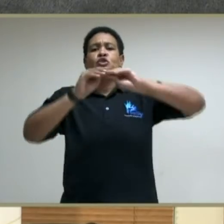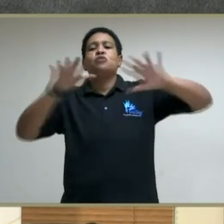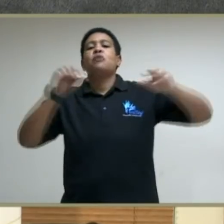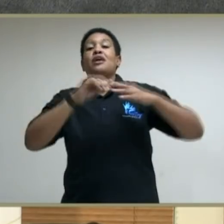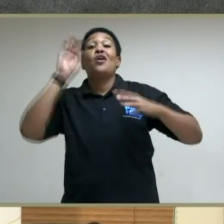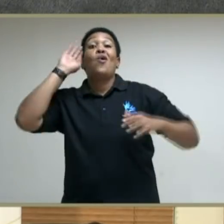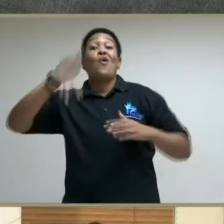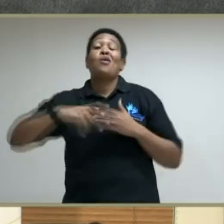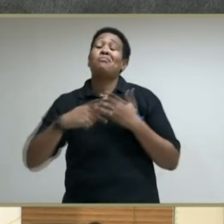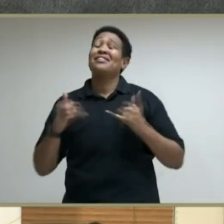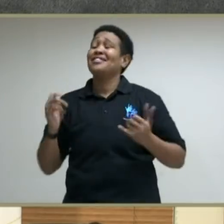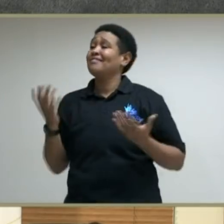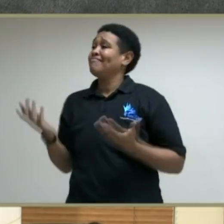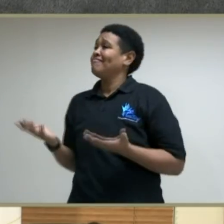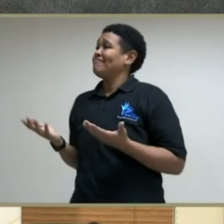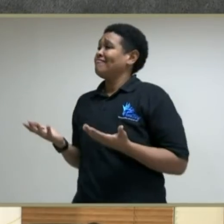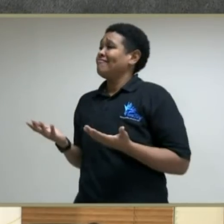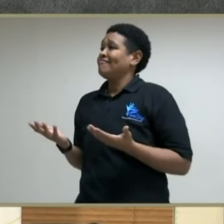our parishes.